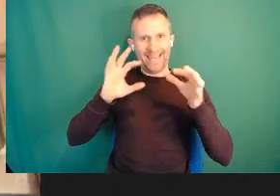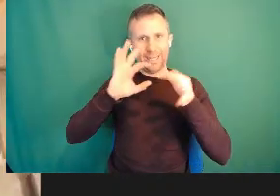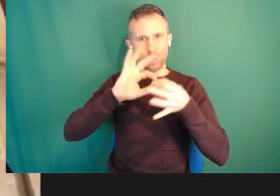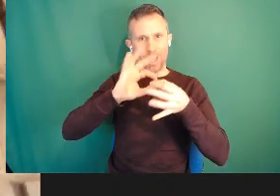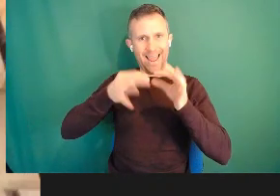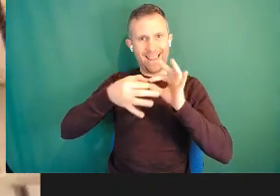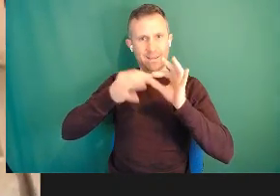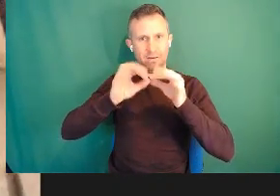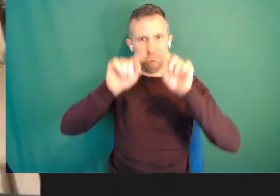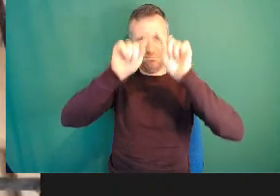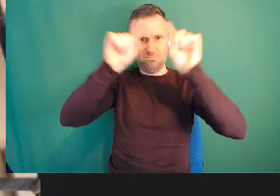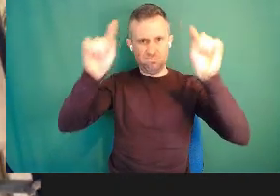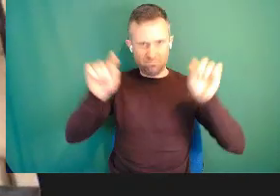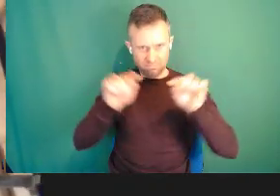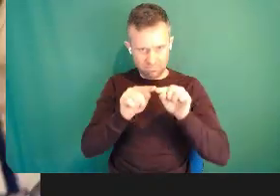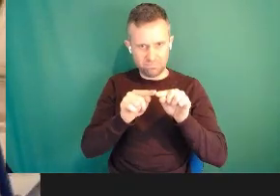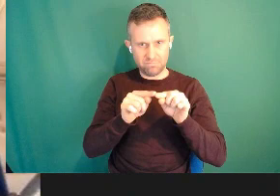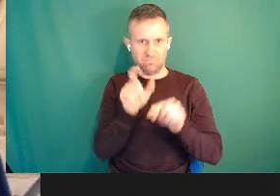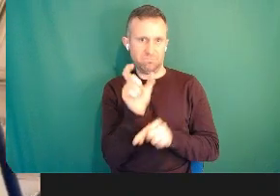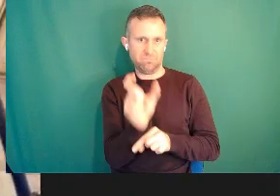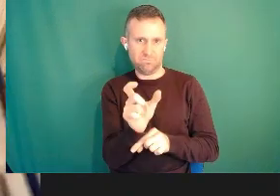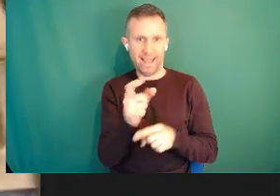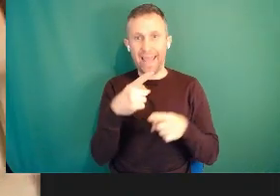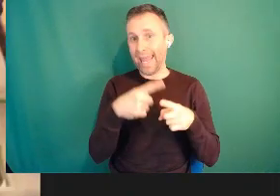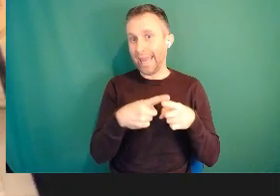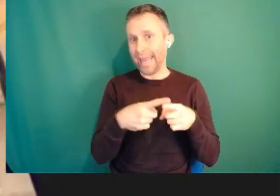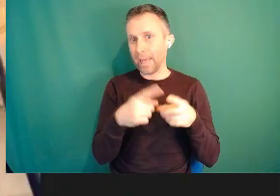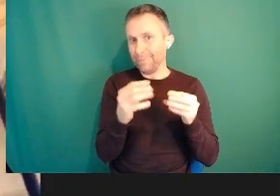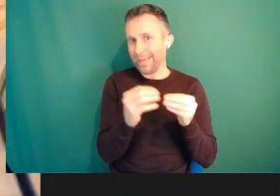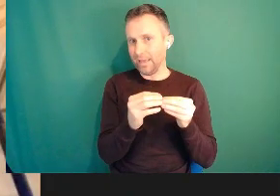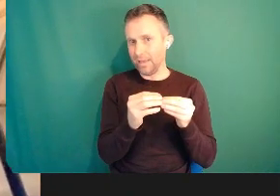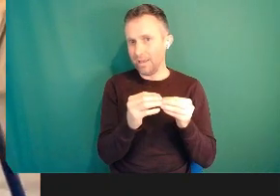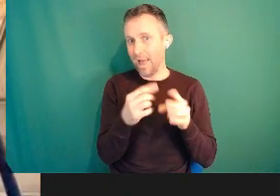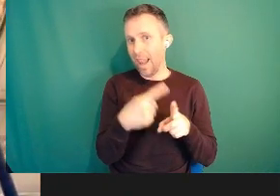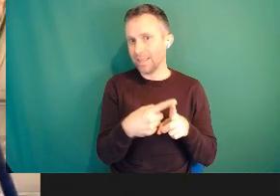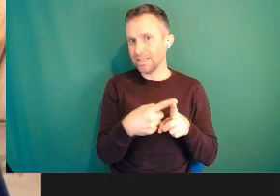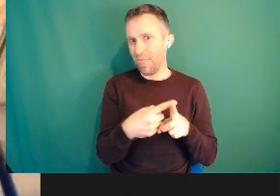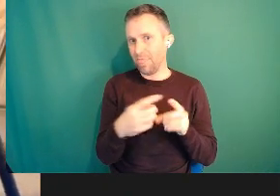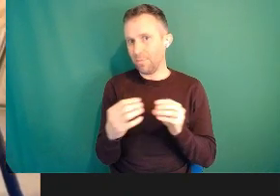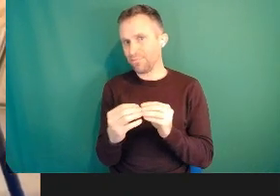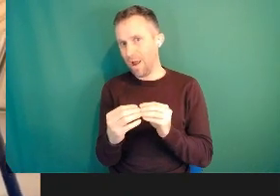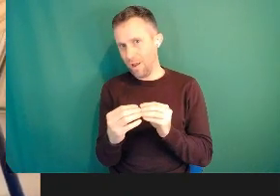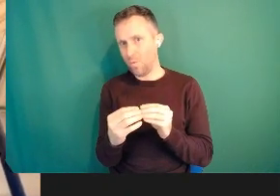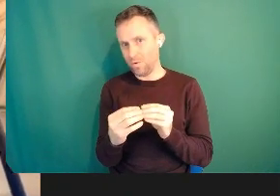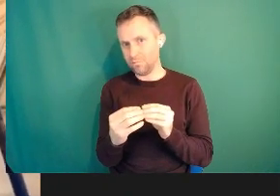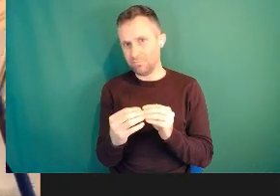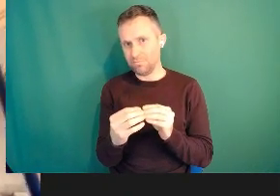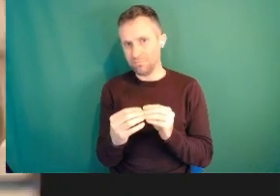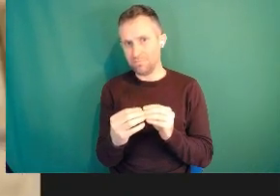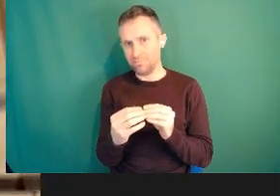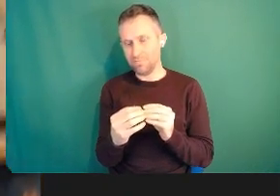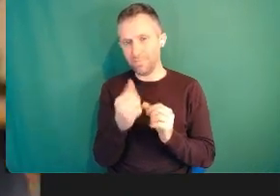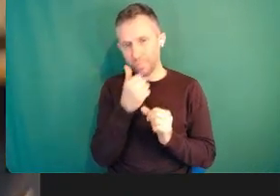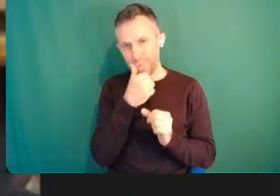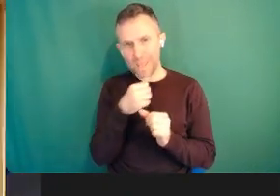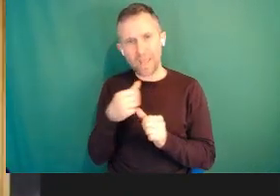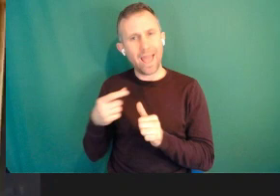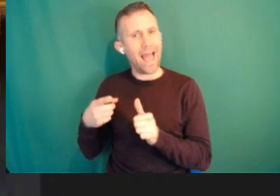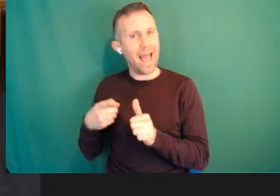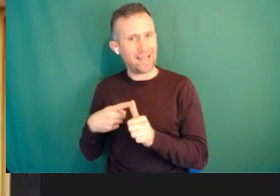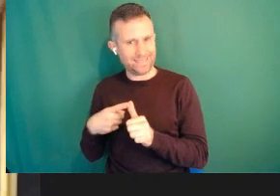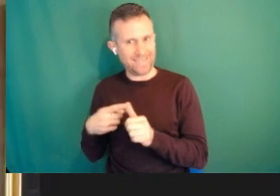EB next to it. So that's Anthony Brown and Elizabeth Brown. So Anthony Brown was gifted West Horsley Place